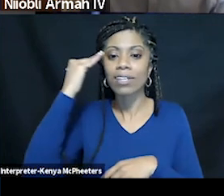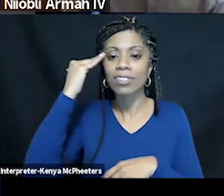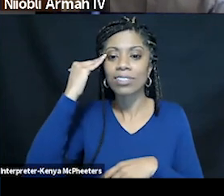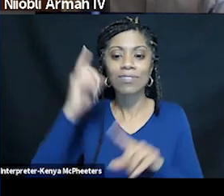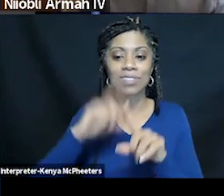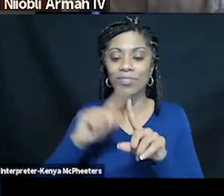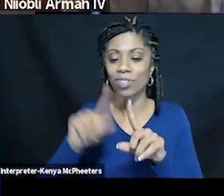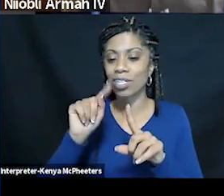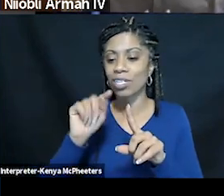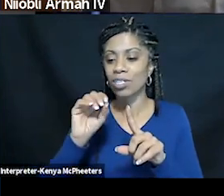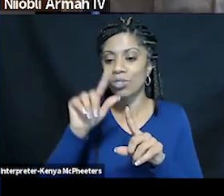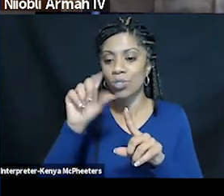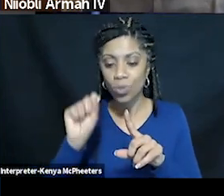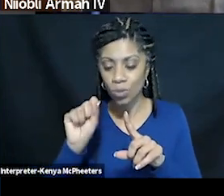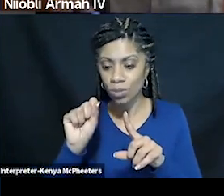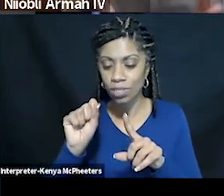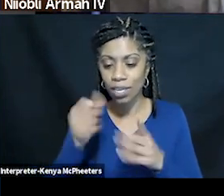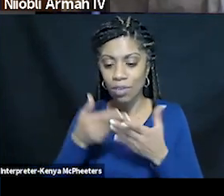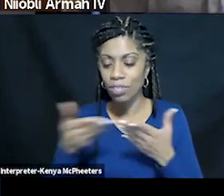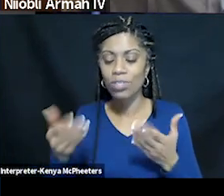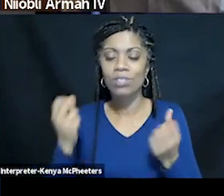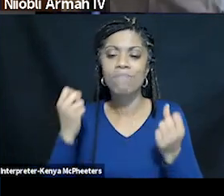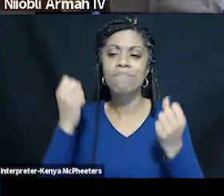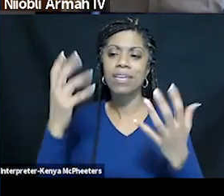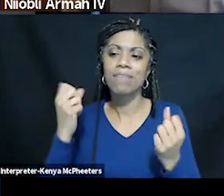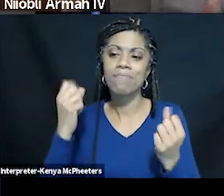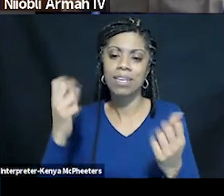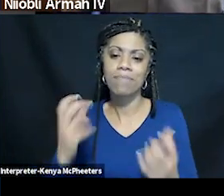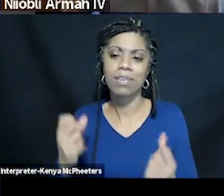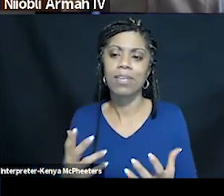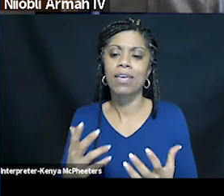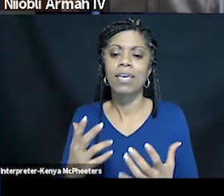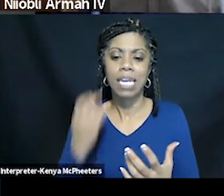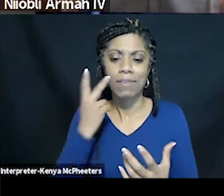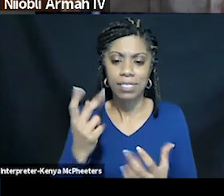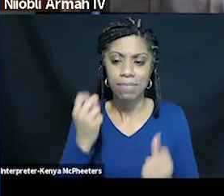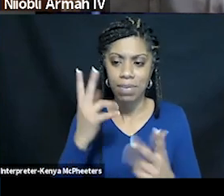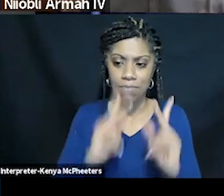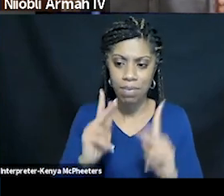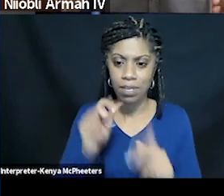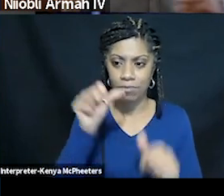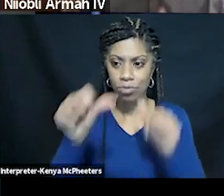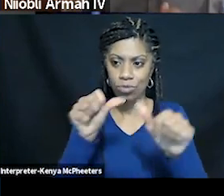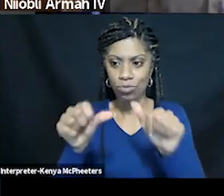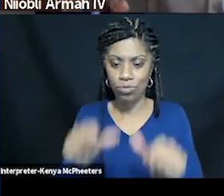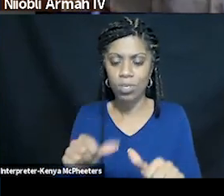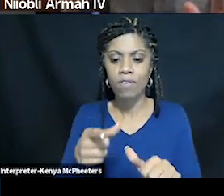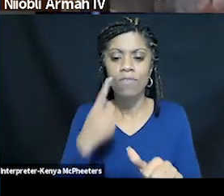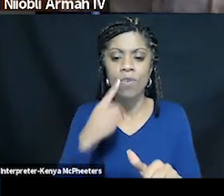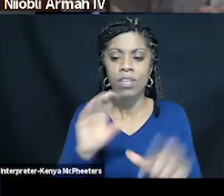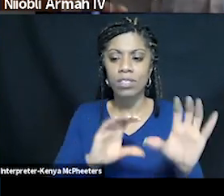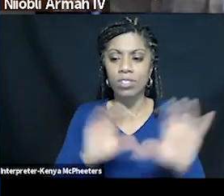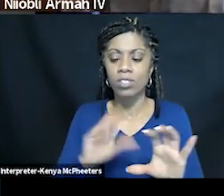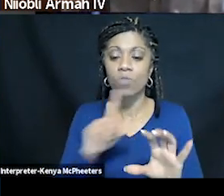you have. This website is one. There's many, many others. There's tons of resources in it. And so Samia, I just think we should spend the rest of the time going deep